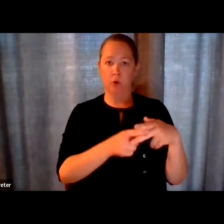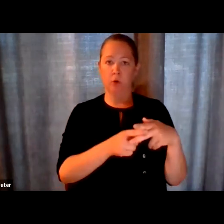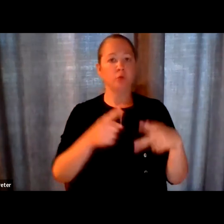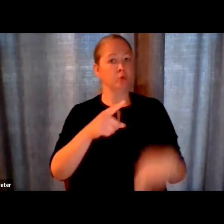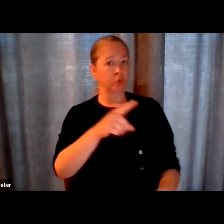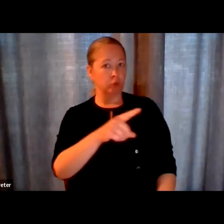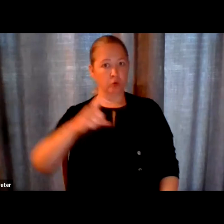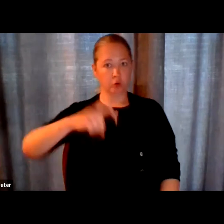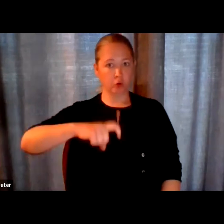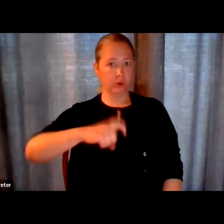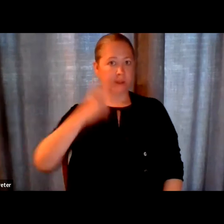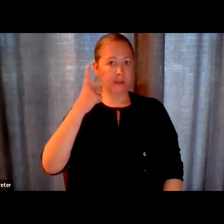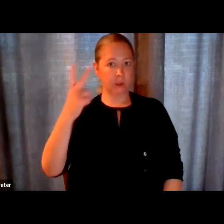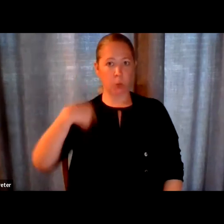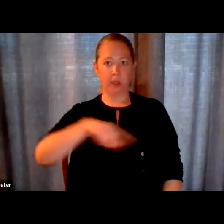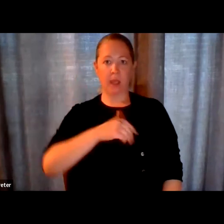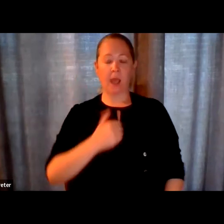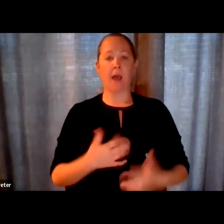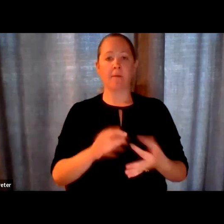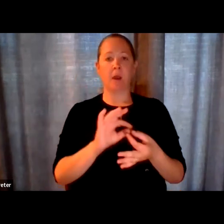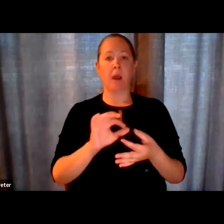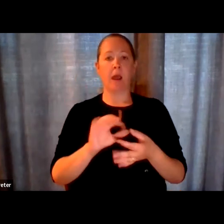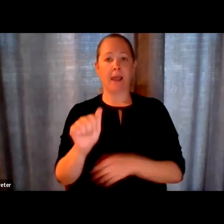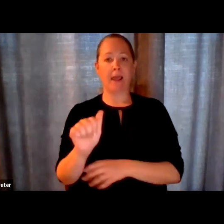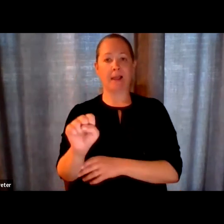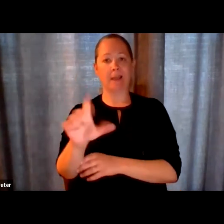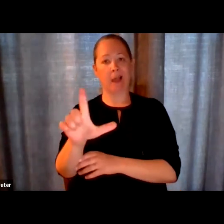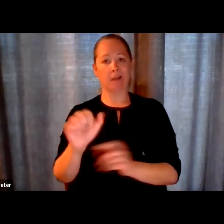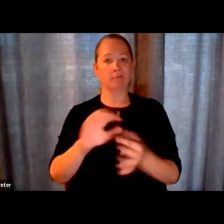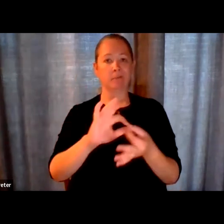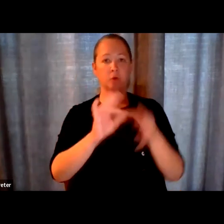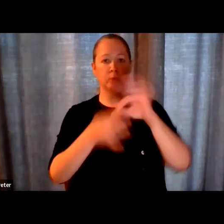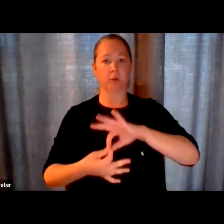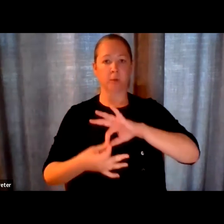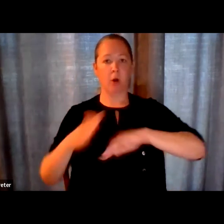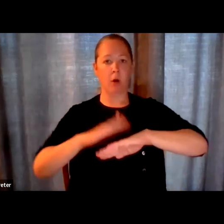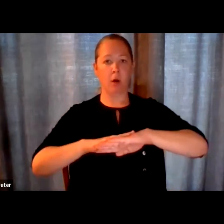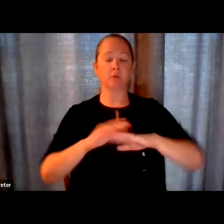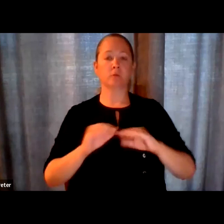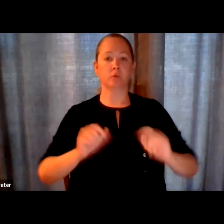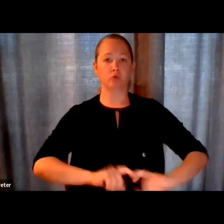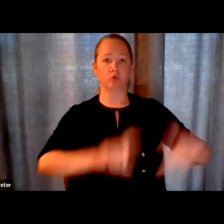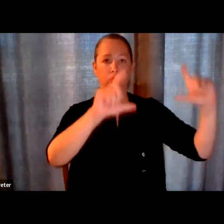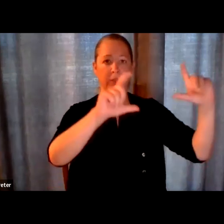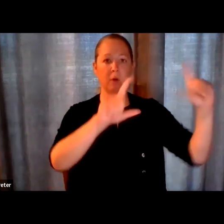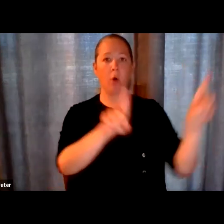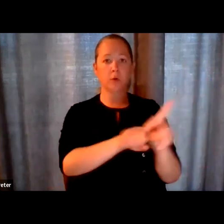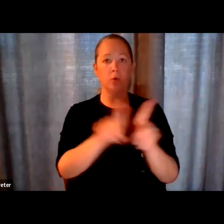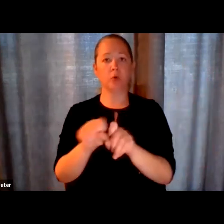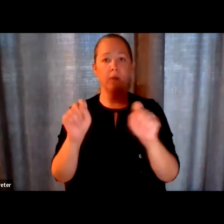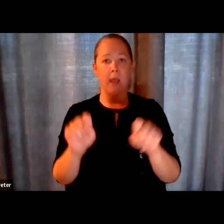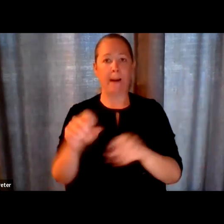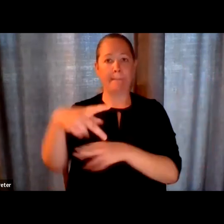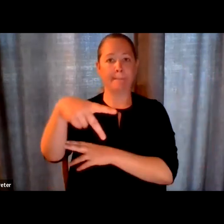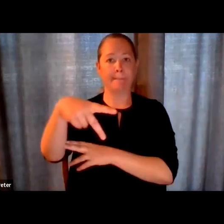see that we have ASL interpretation on the screen. You can also pin that so that if